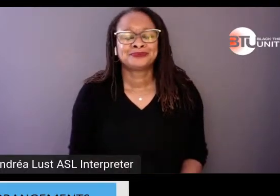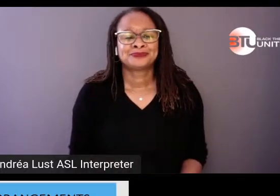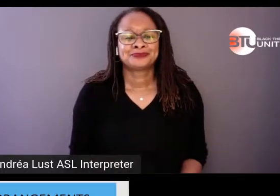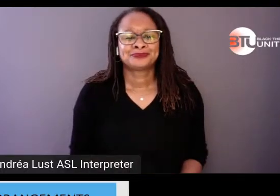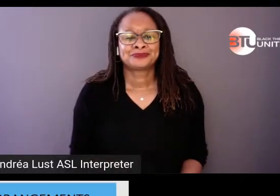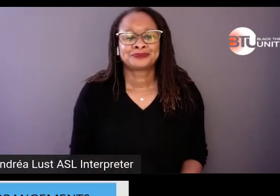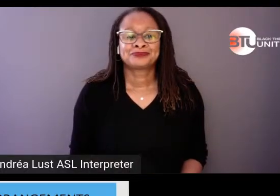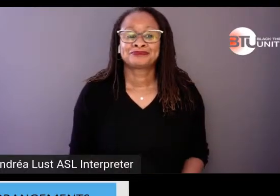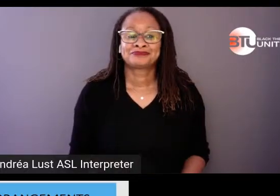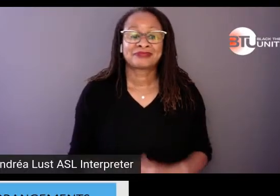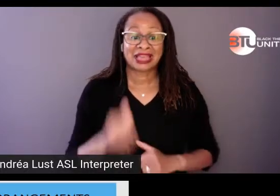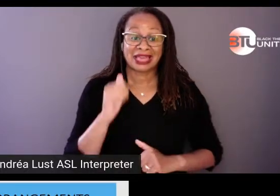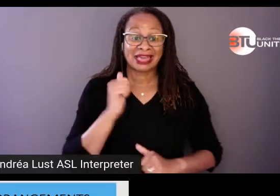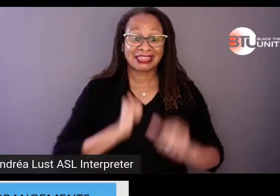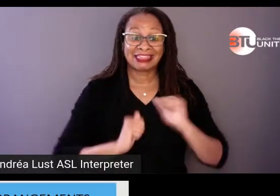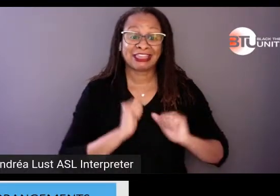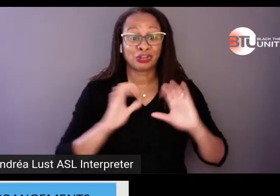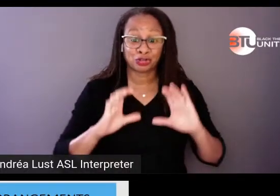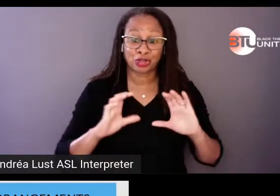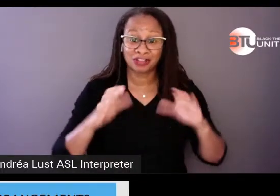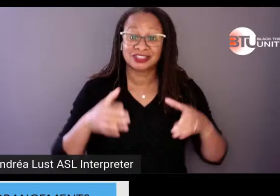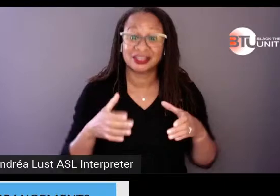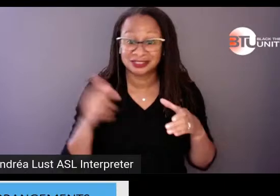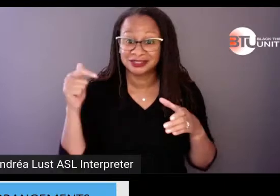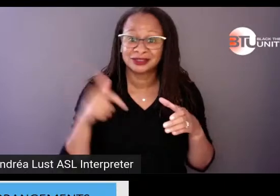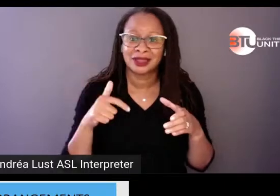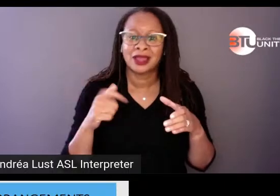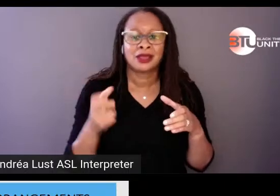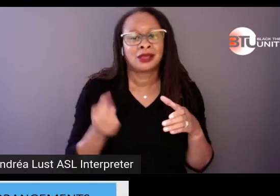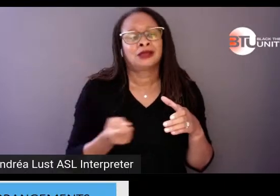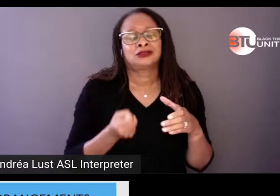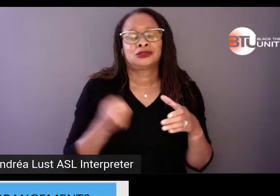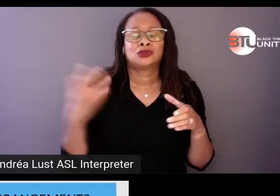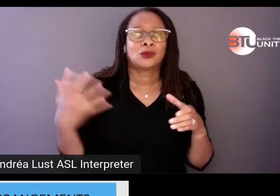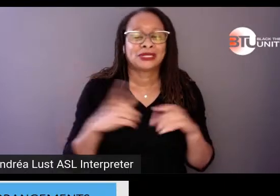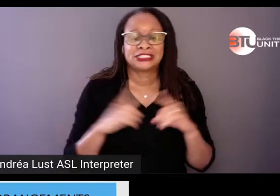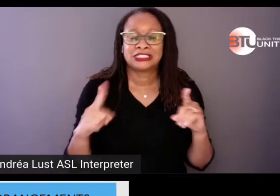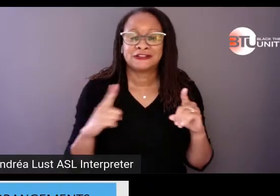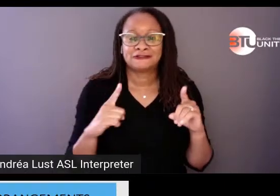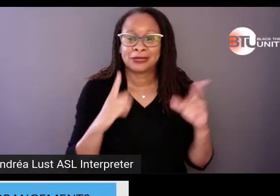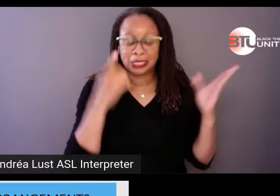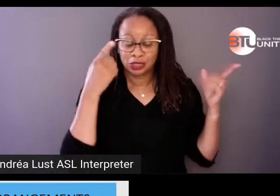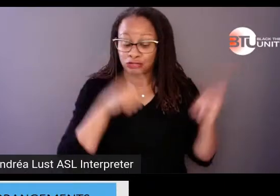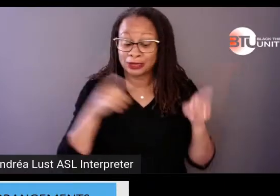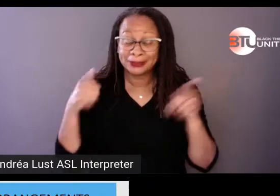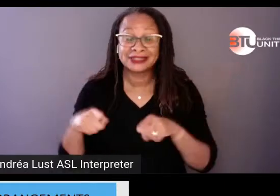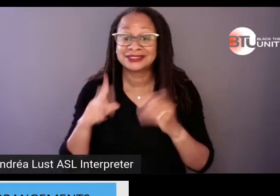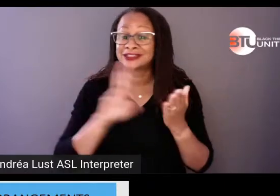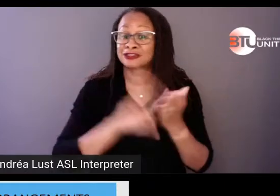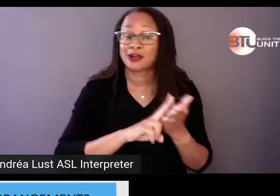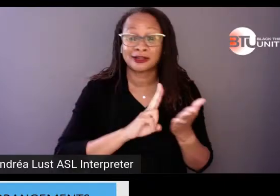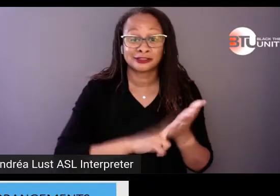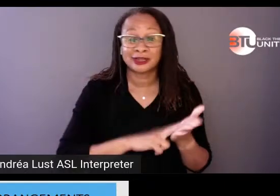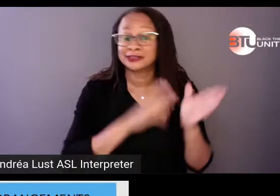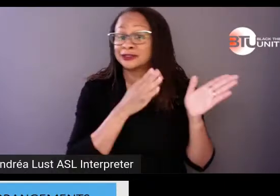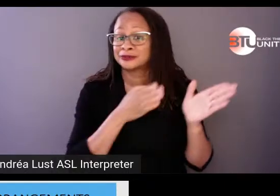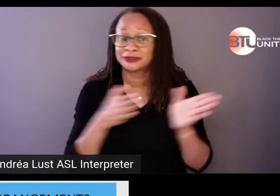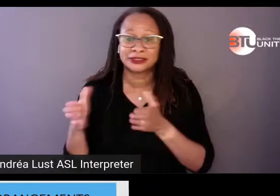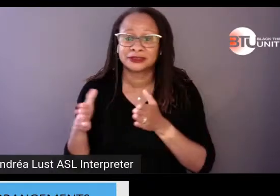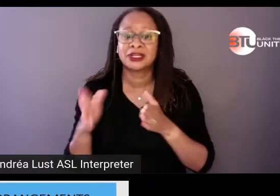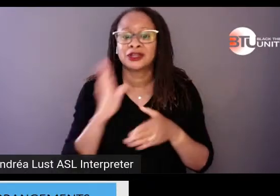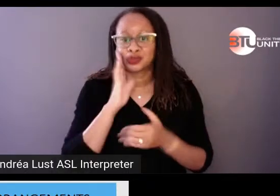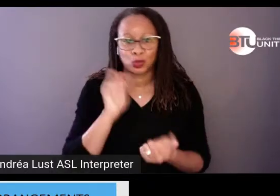In the theater context, wow, there's so many different arrangements and contracts that you will